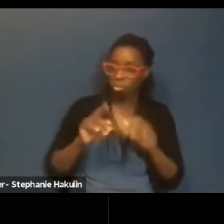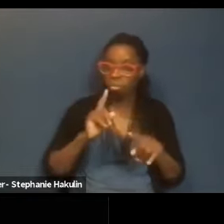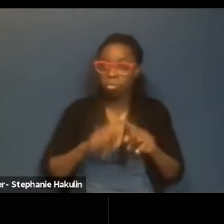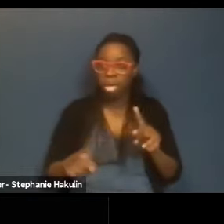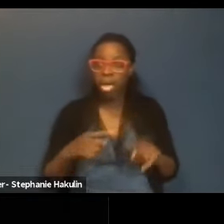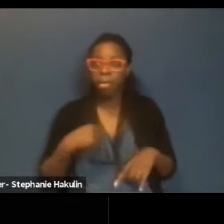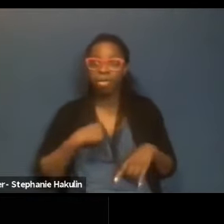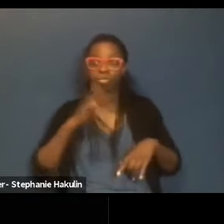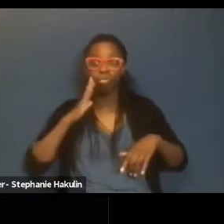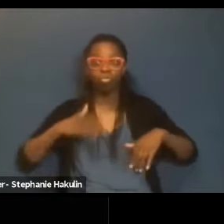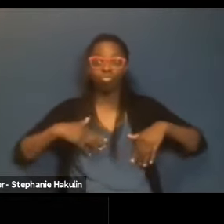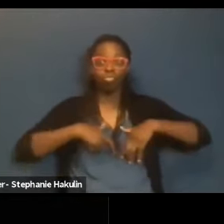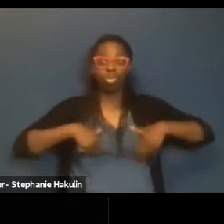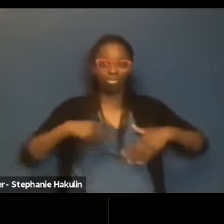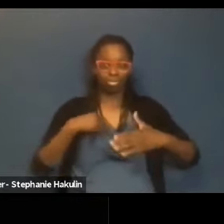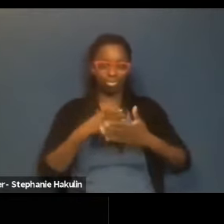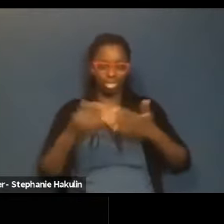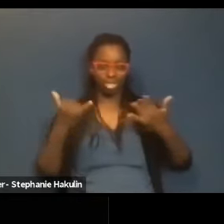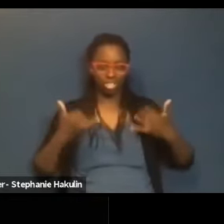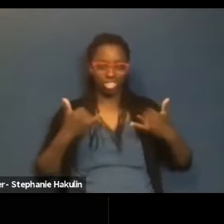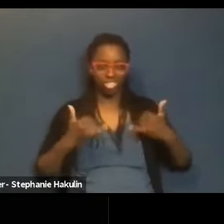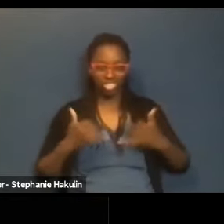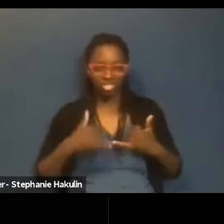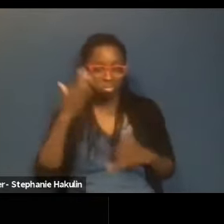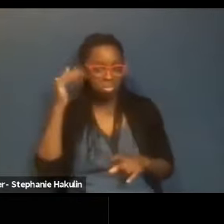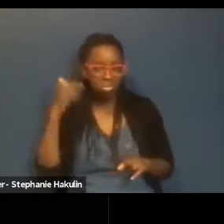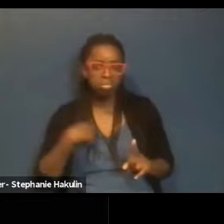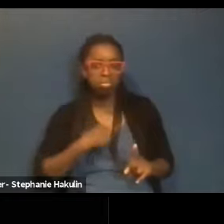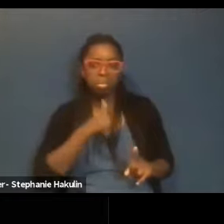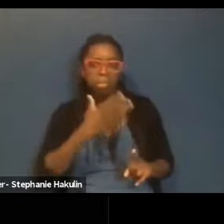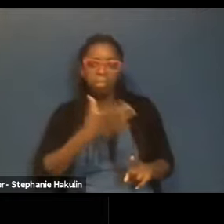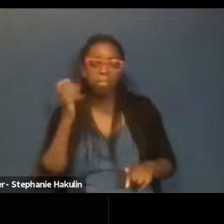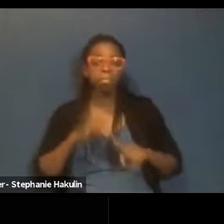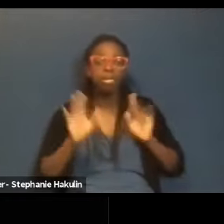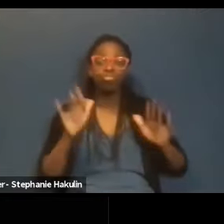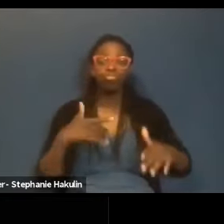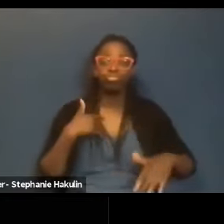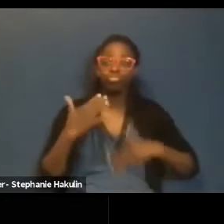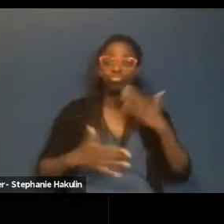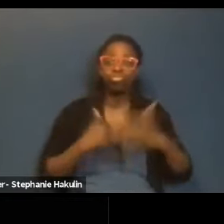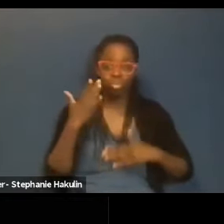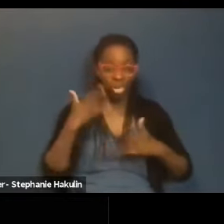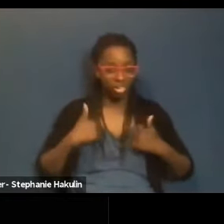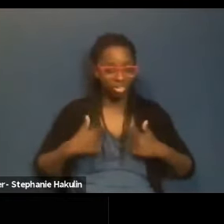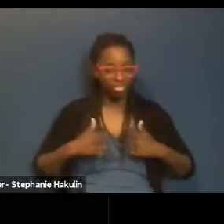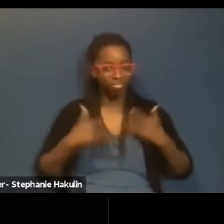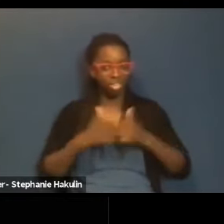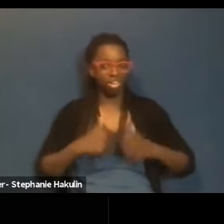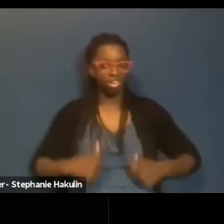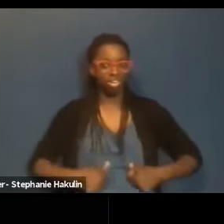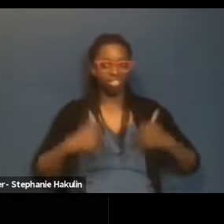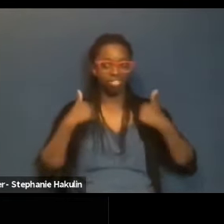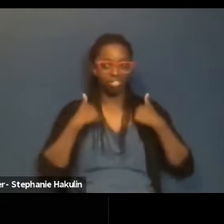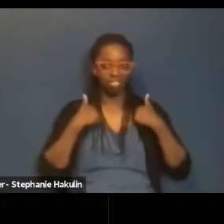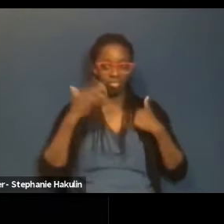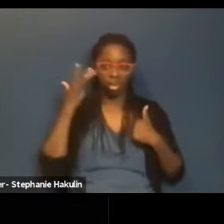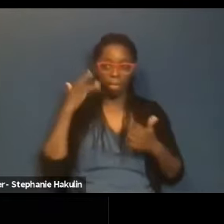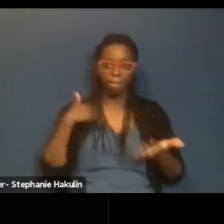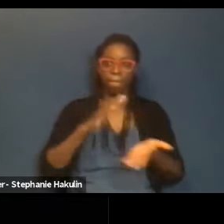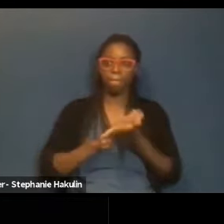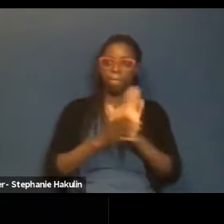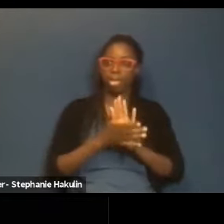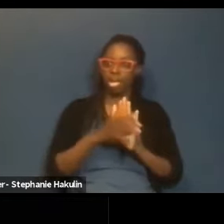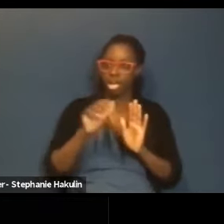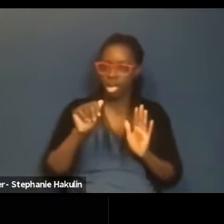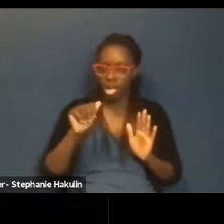at you, girl. Move on to the next stage of your life. We can't all be Atlas, holding the earth on our shoulders, belly. Hear